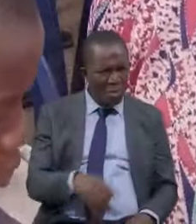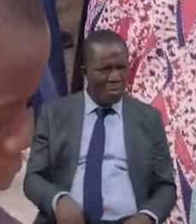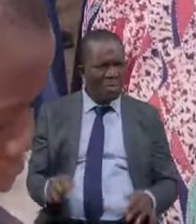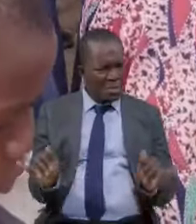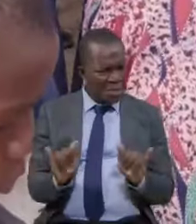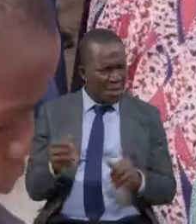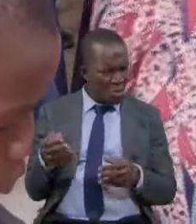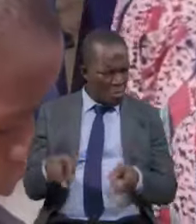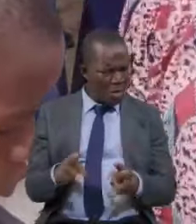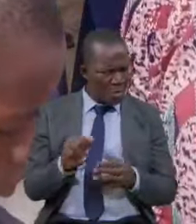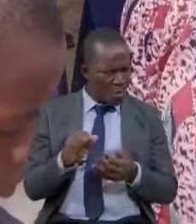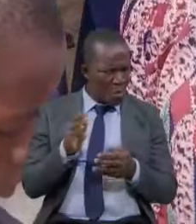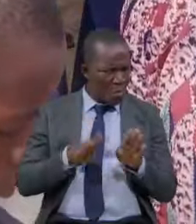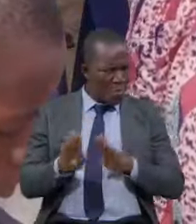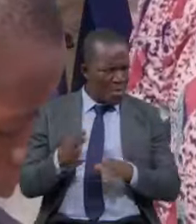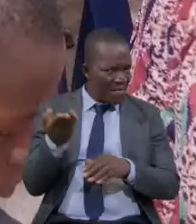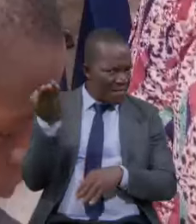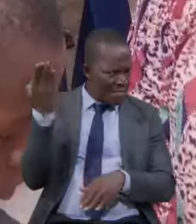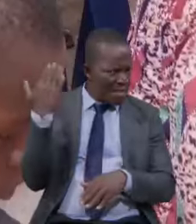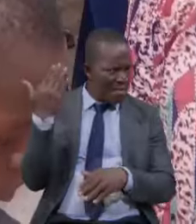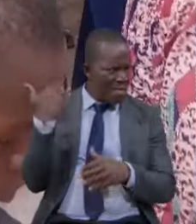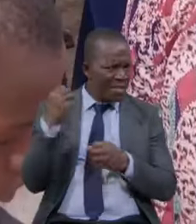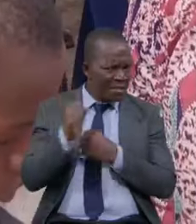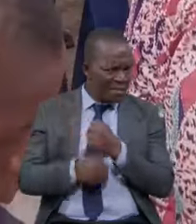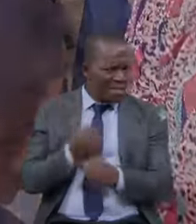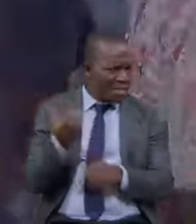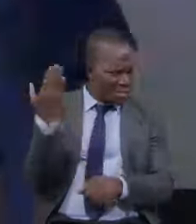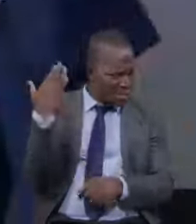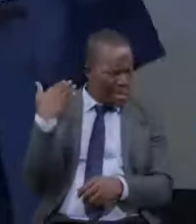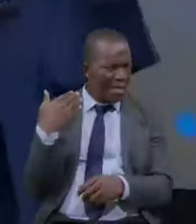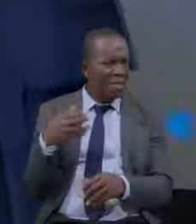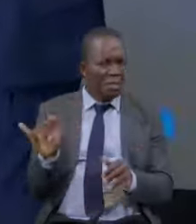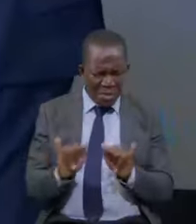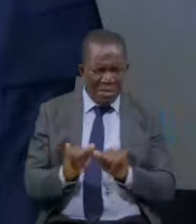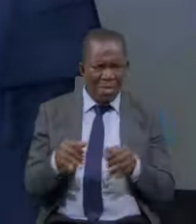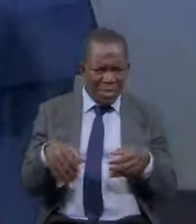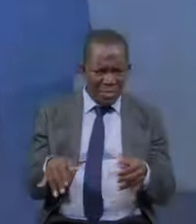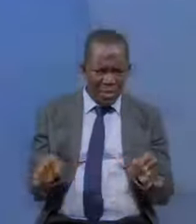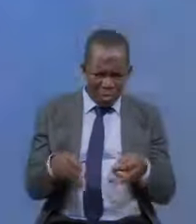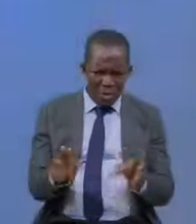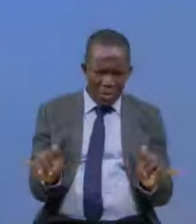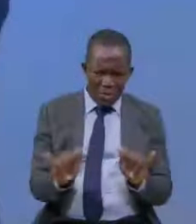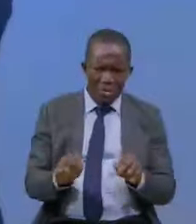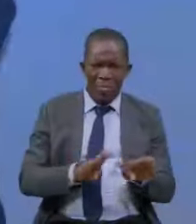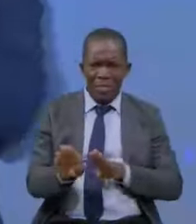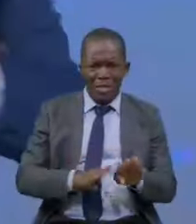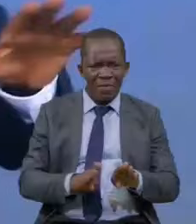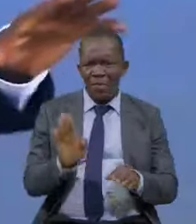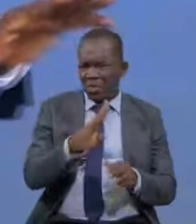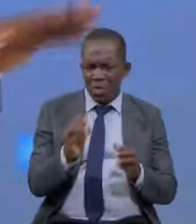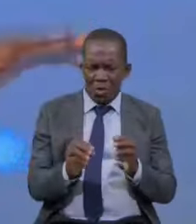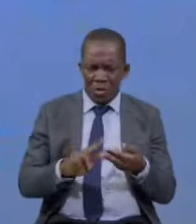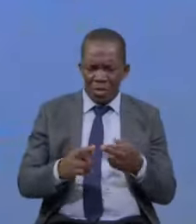of challenge, that's the same way you are reacting today. Your relationship with people, your interaction with